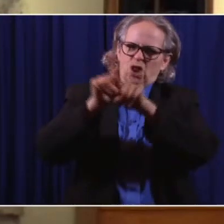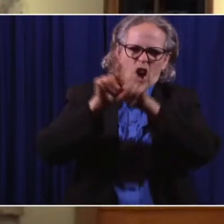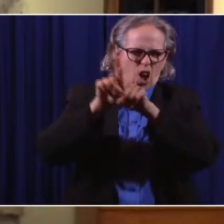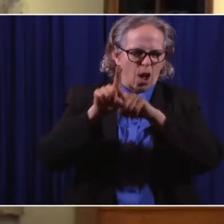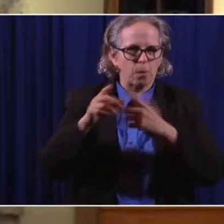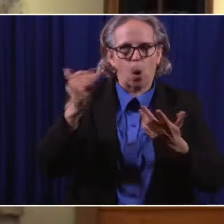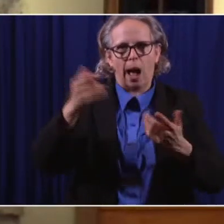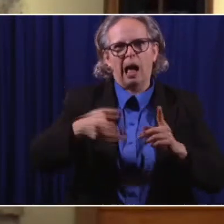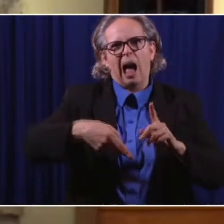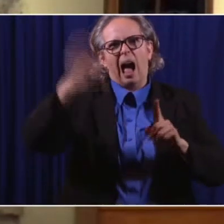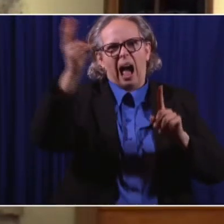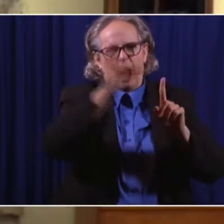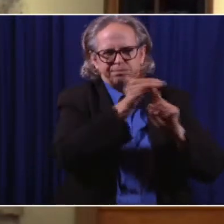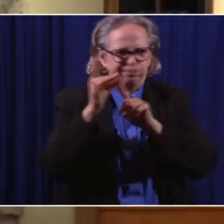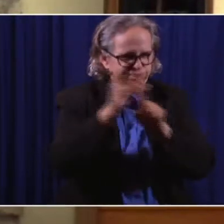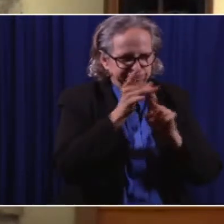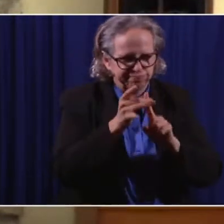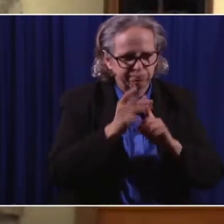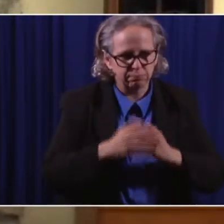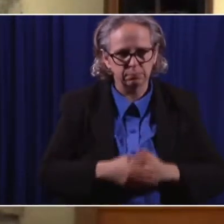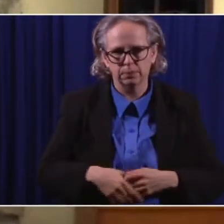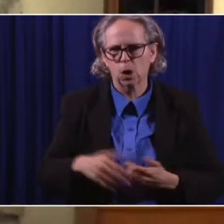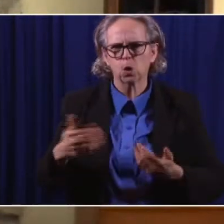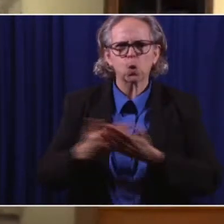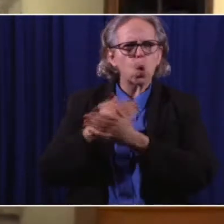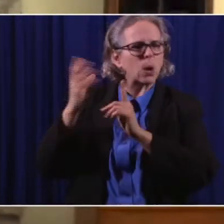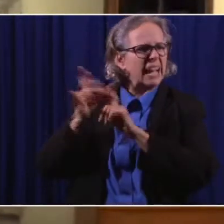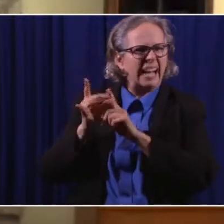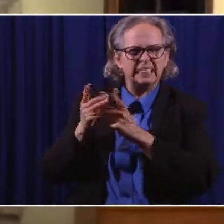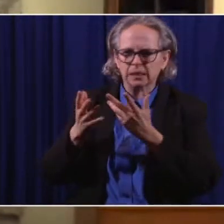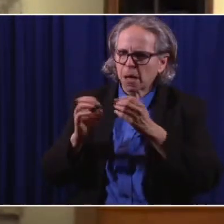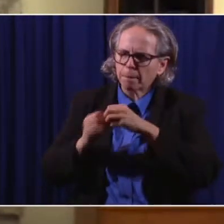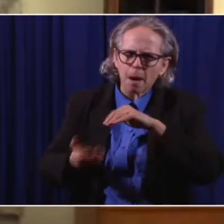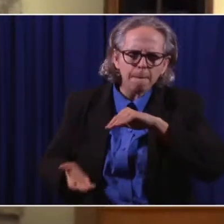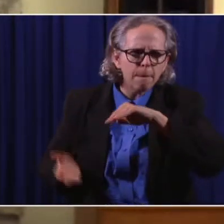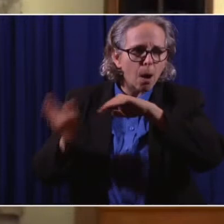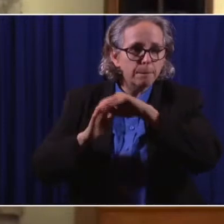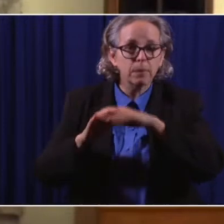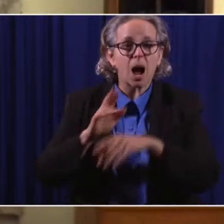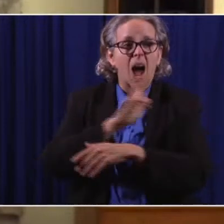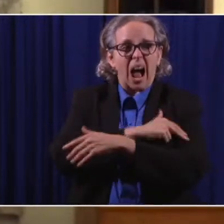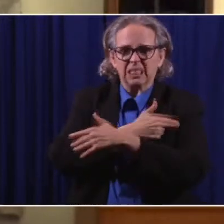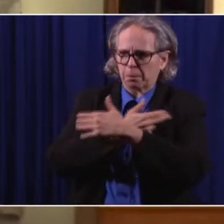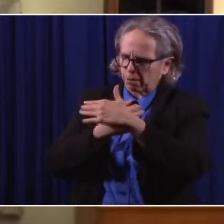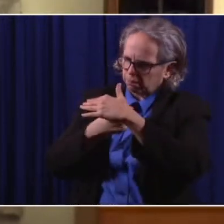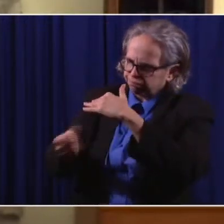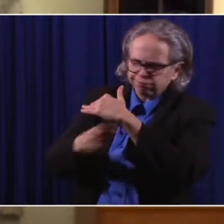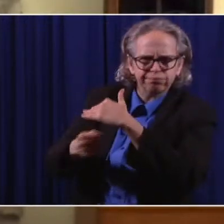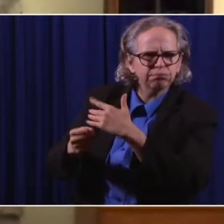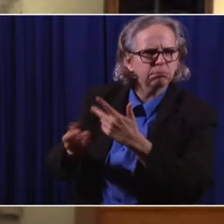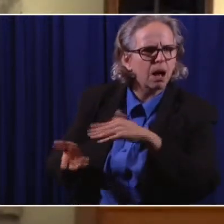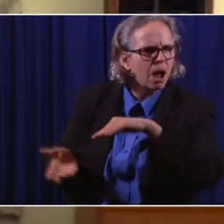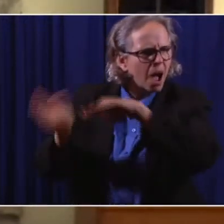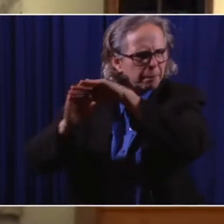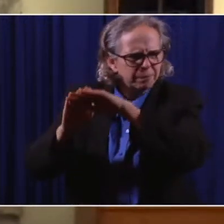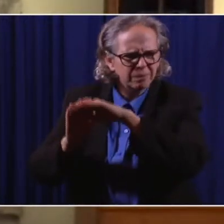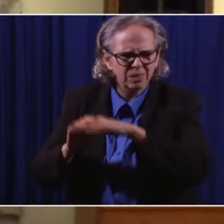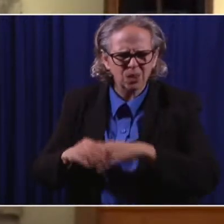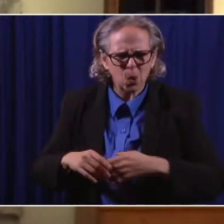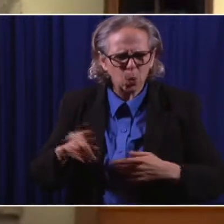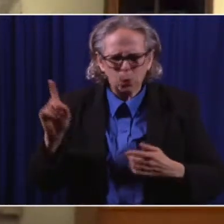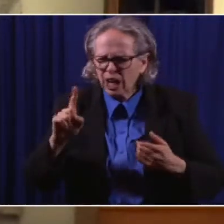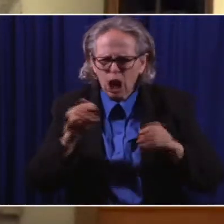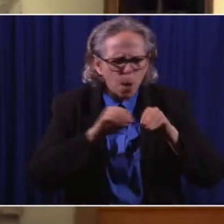They're seeing growth in new cases and growth in hospital admissions. Local health department officials have told us that they had more